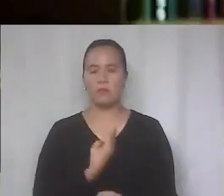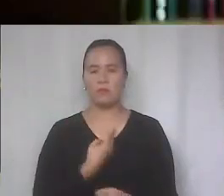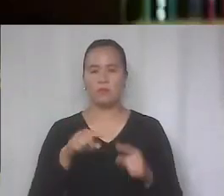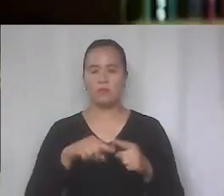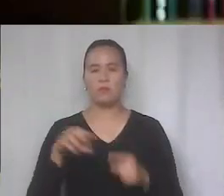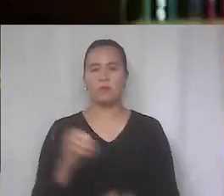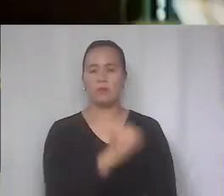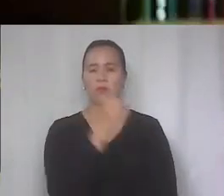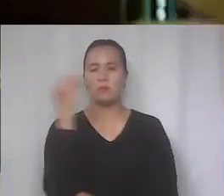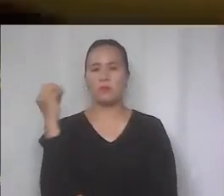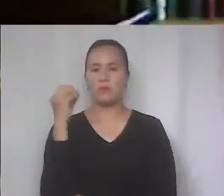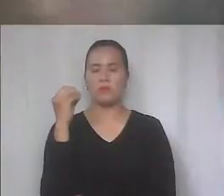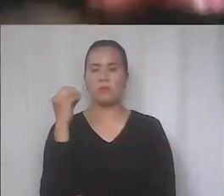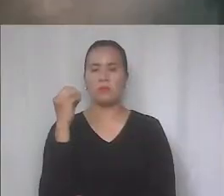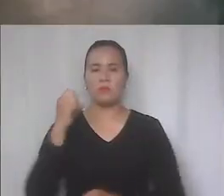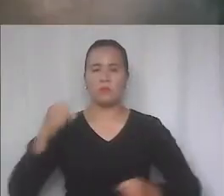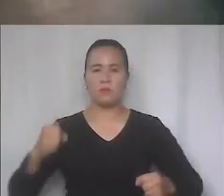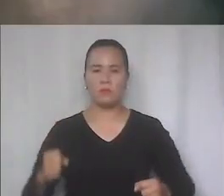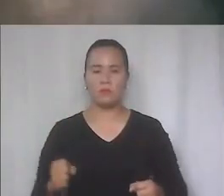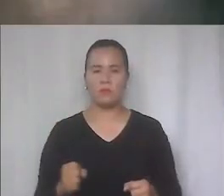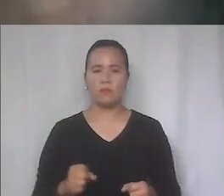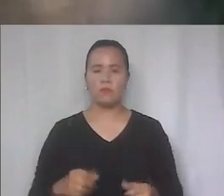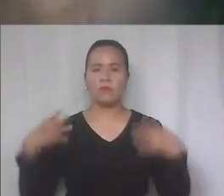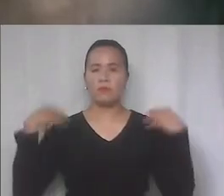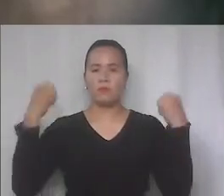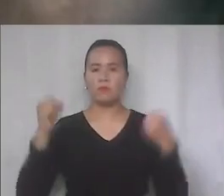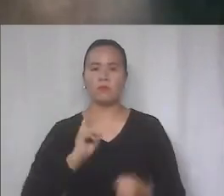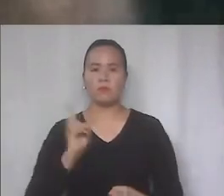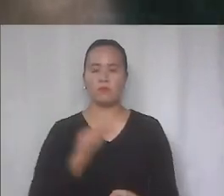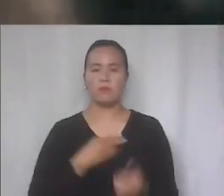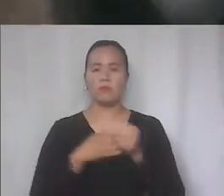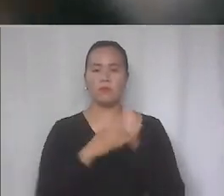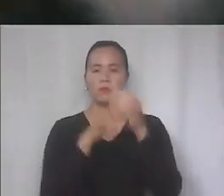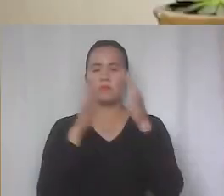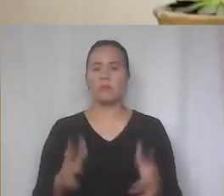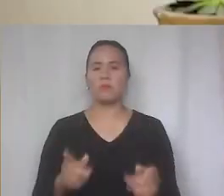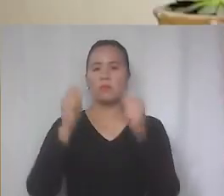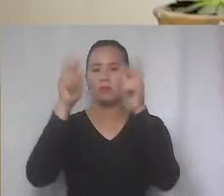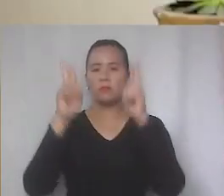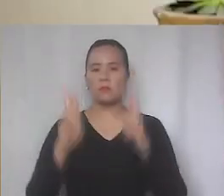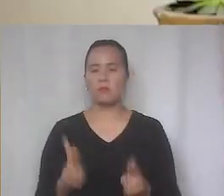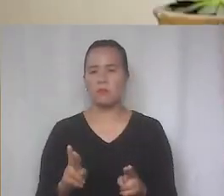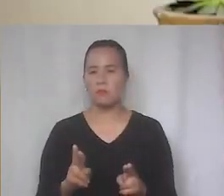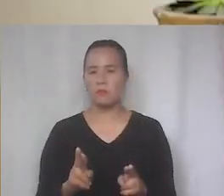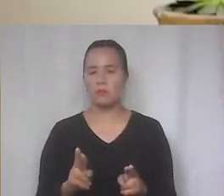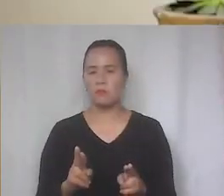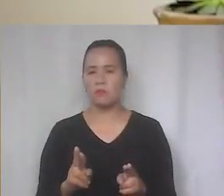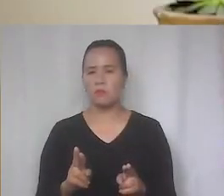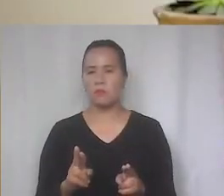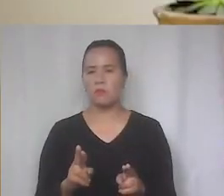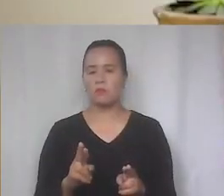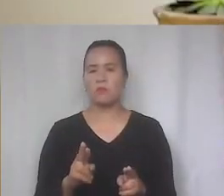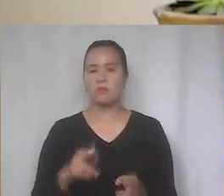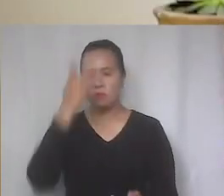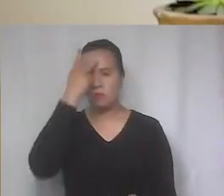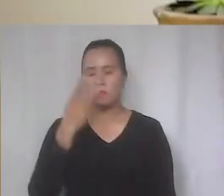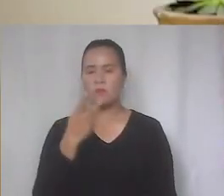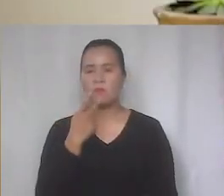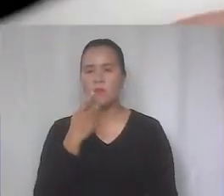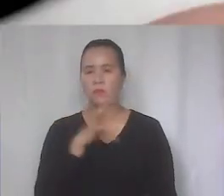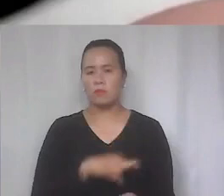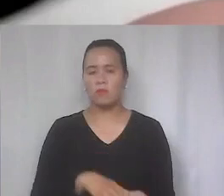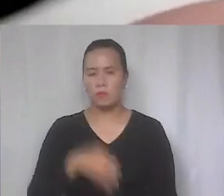Empower our leaders, our teachers, give courage to the parents and inspiration to the young